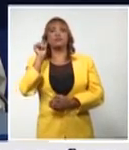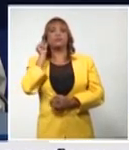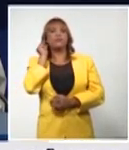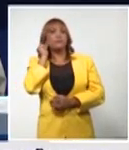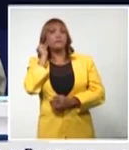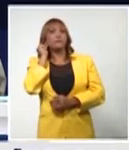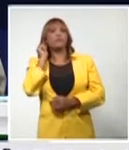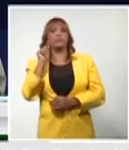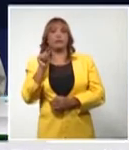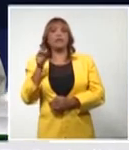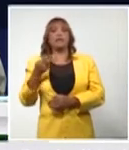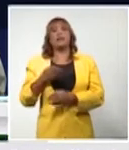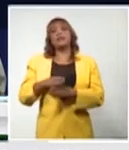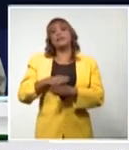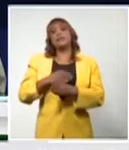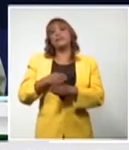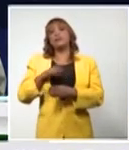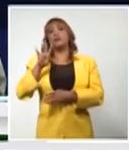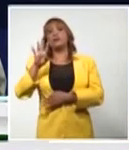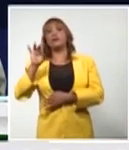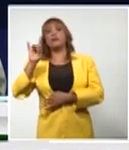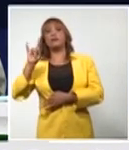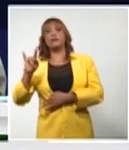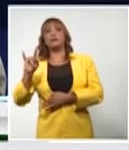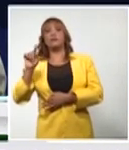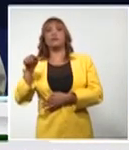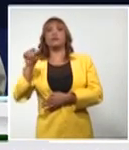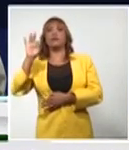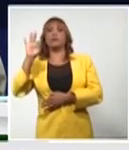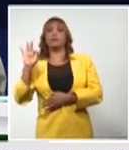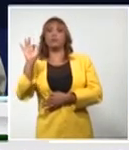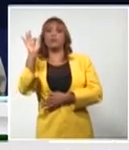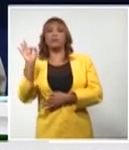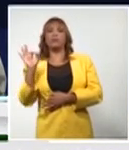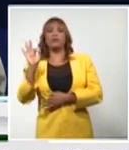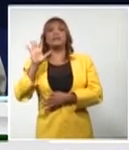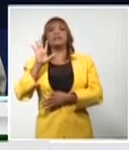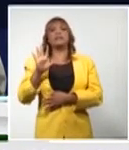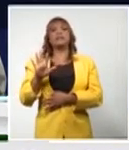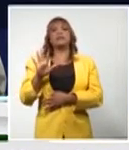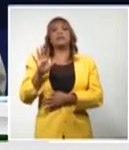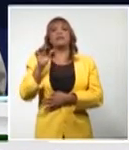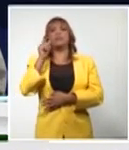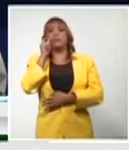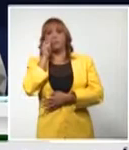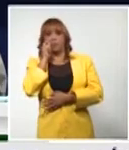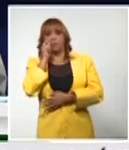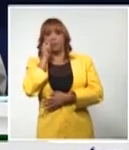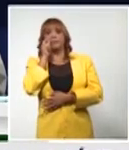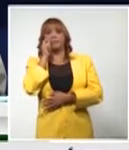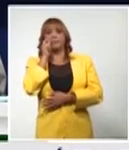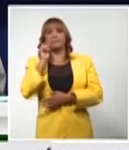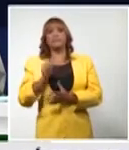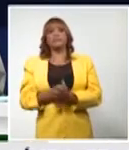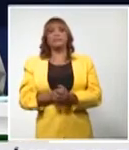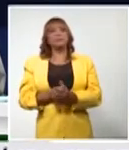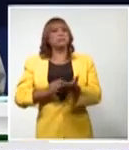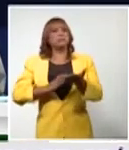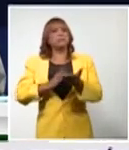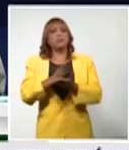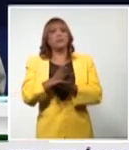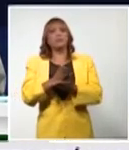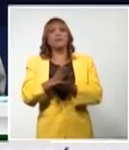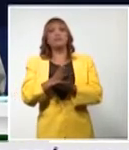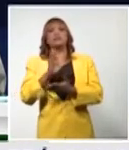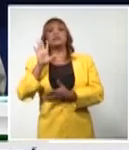8 people diagnosed yesterday are female, for 49.8% of all cases. while 5 are